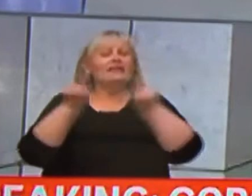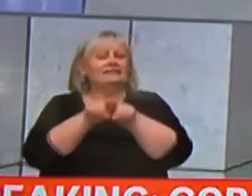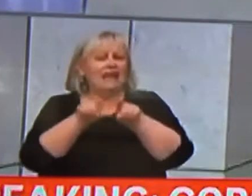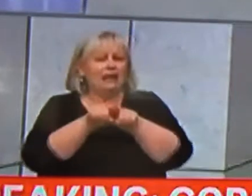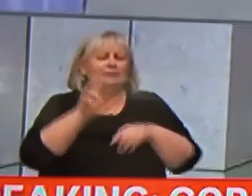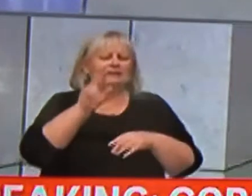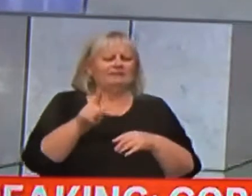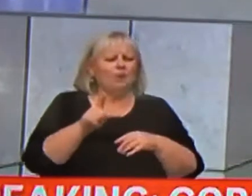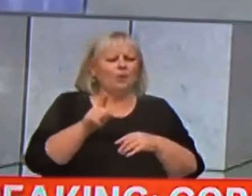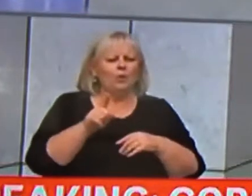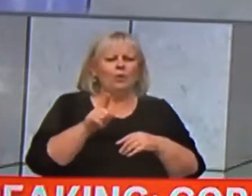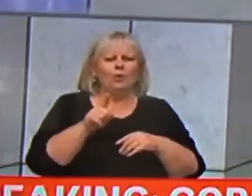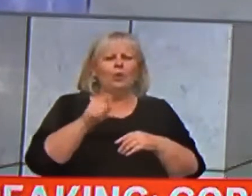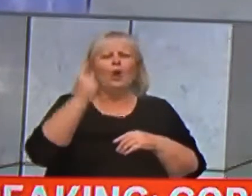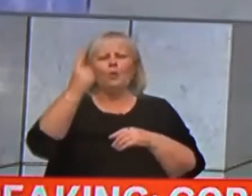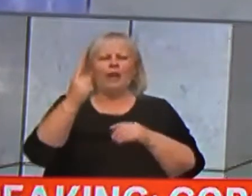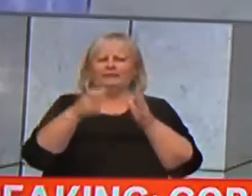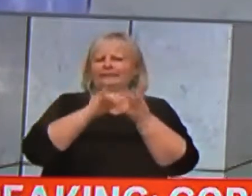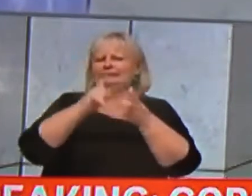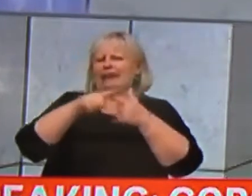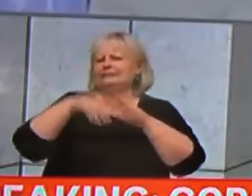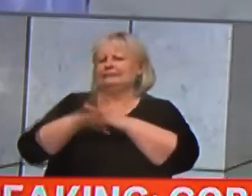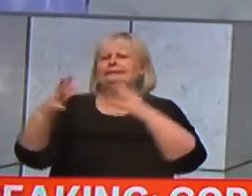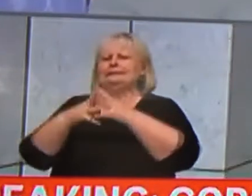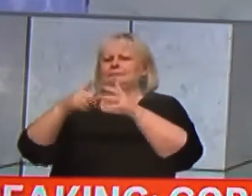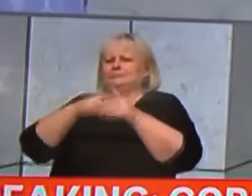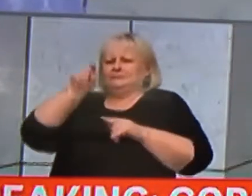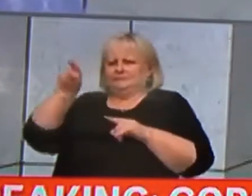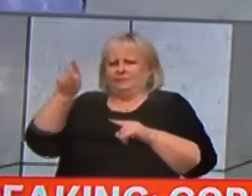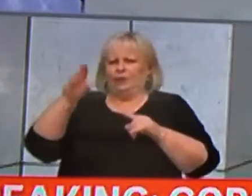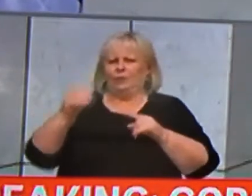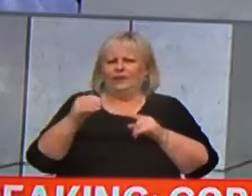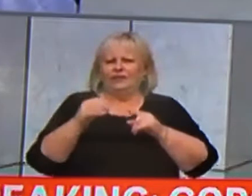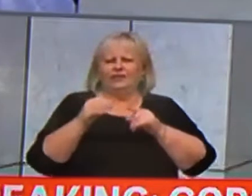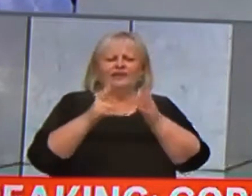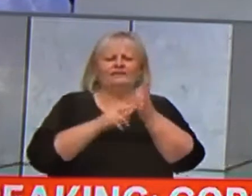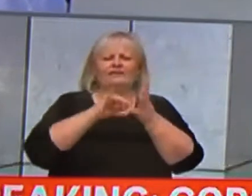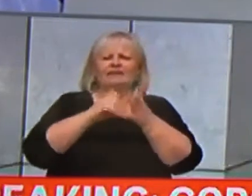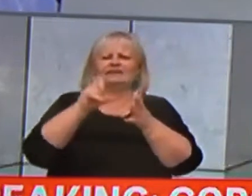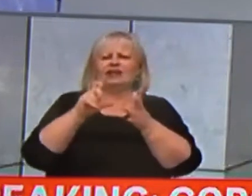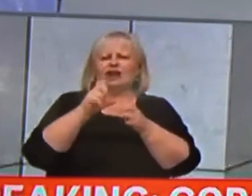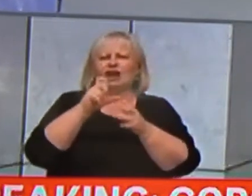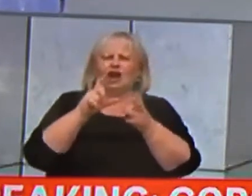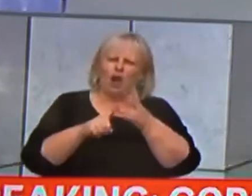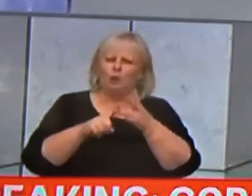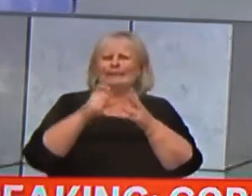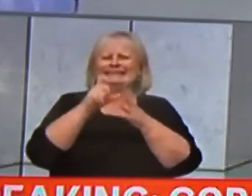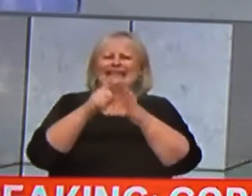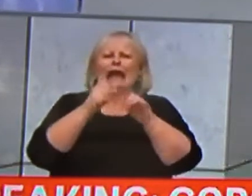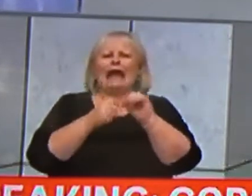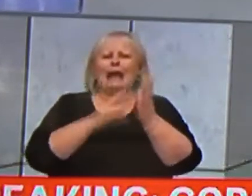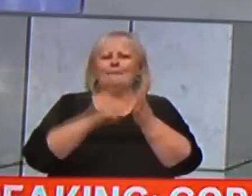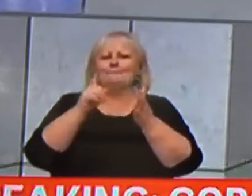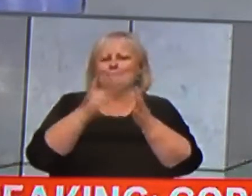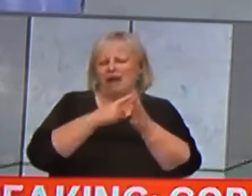for the case that you'll be aware of in Western Australia in relation to the Vasco da Gama and the returning vessel there in